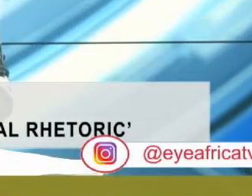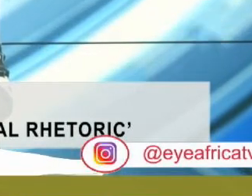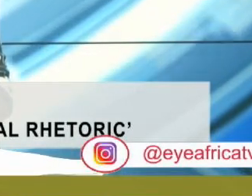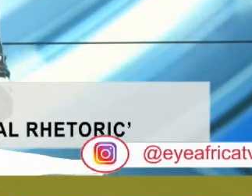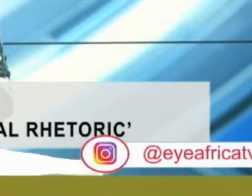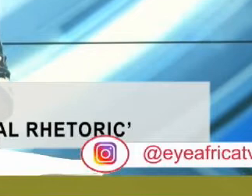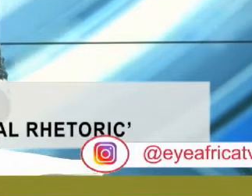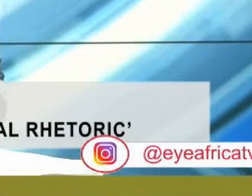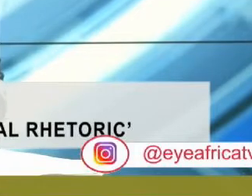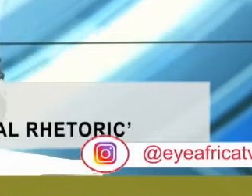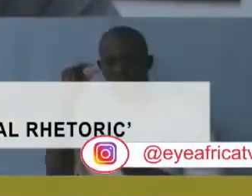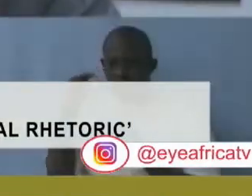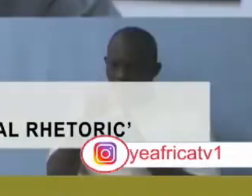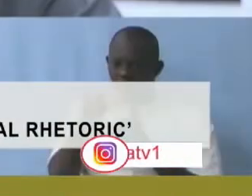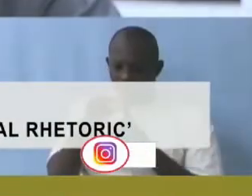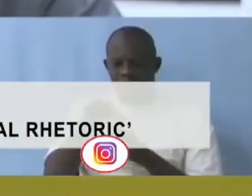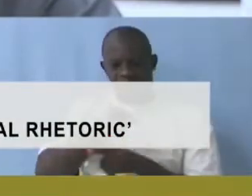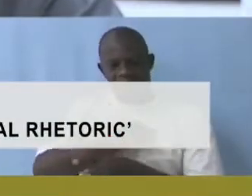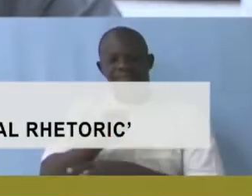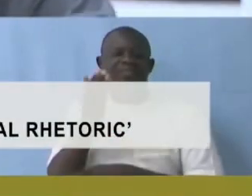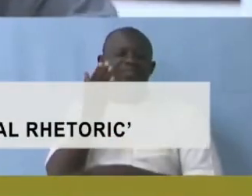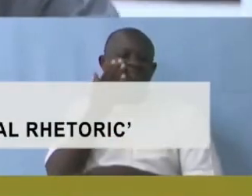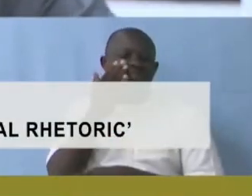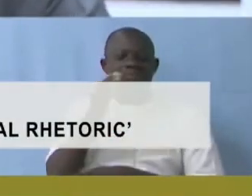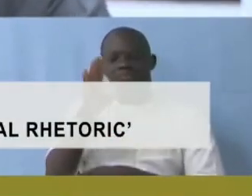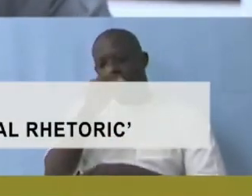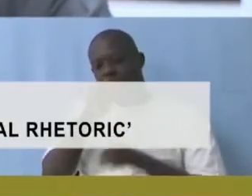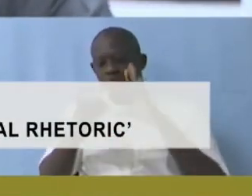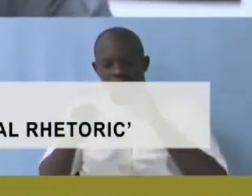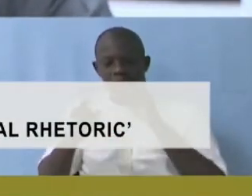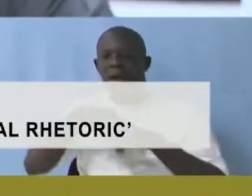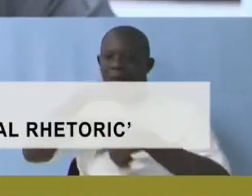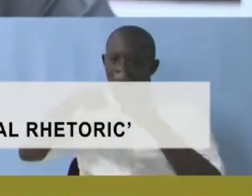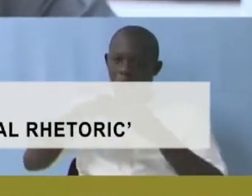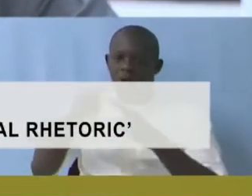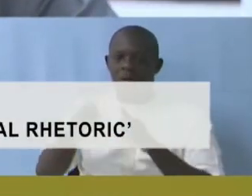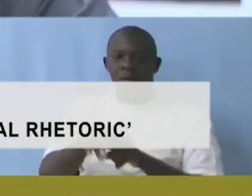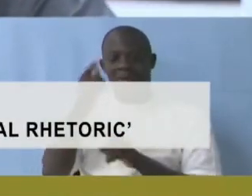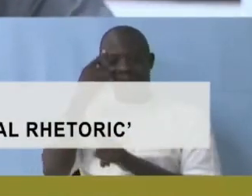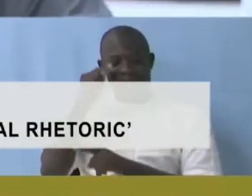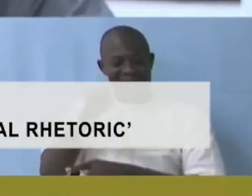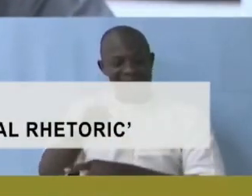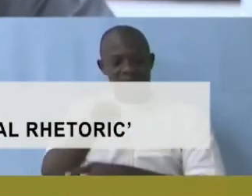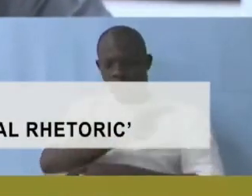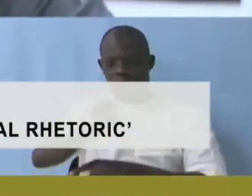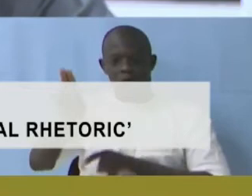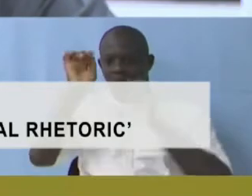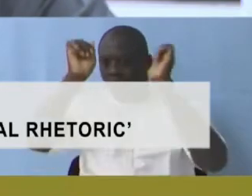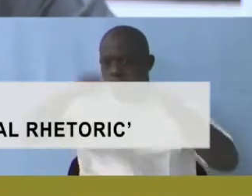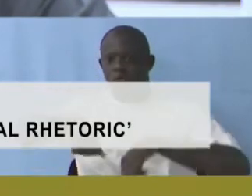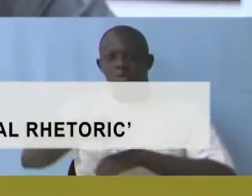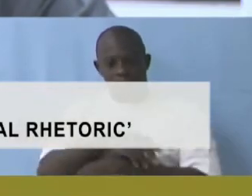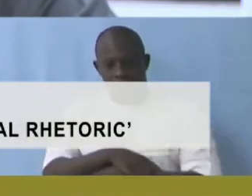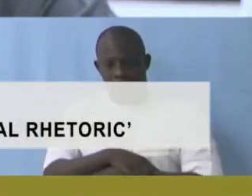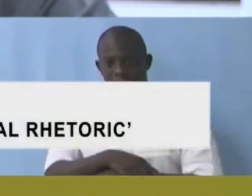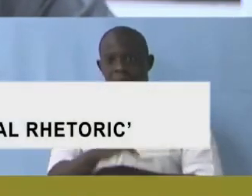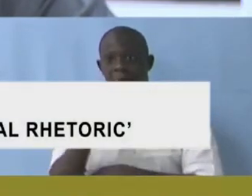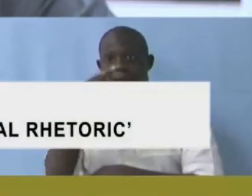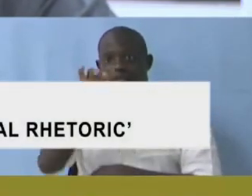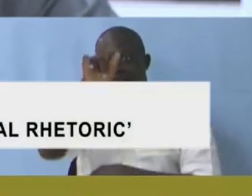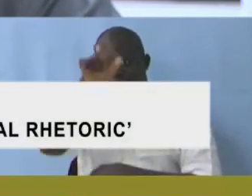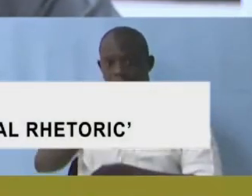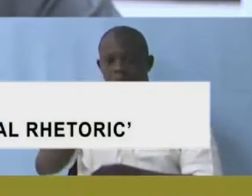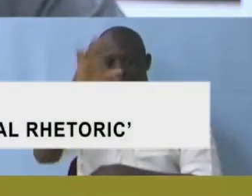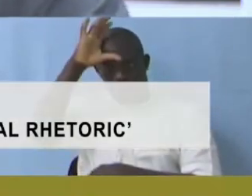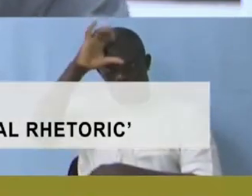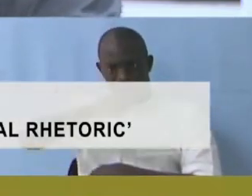by Julian Yaisware. Dr. Hassan J's appearance is meant to give first-hand information about his work